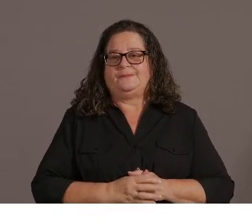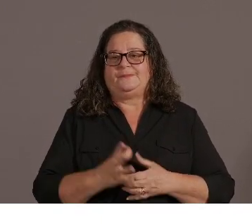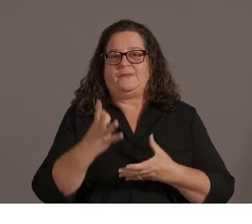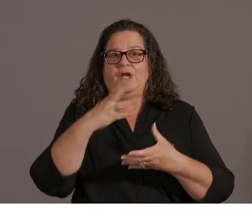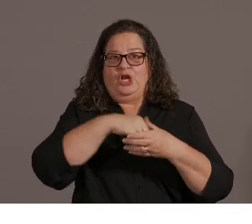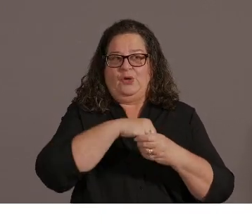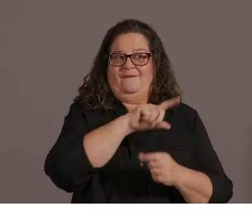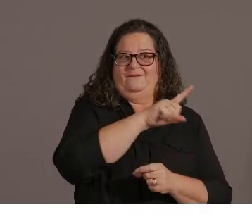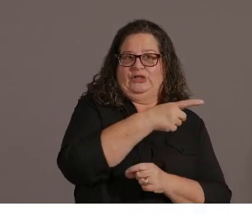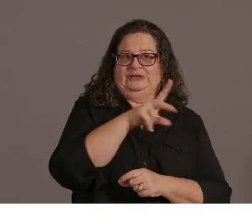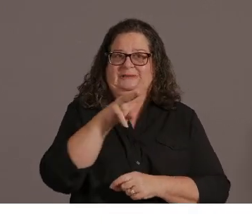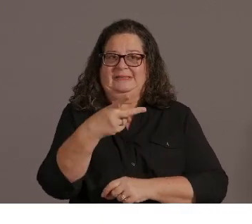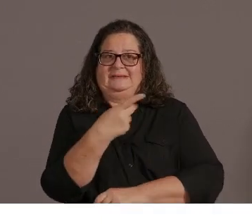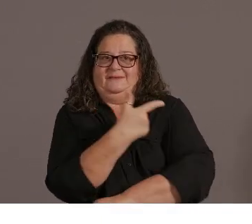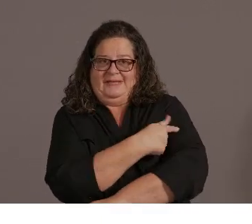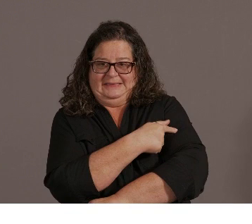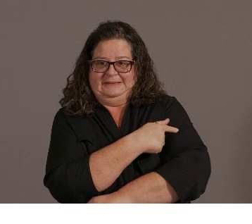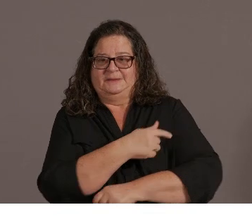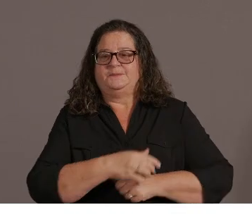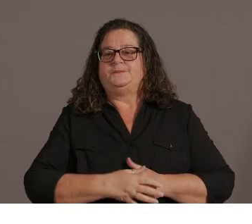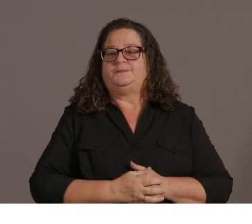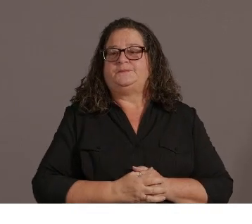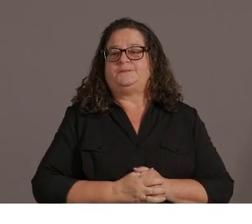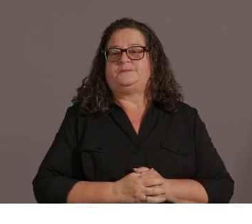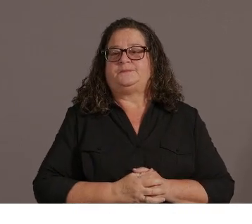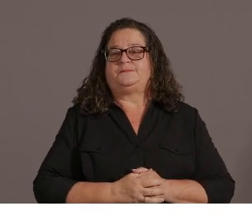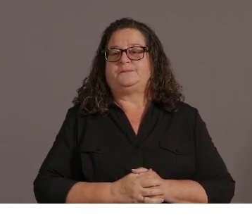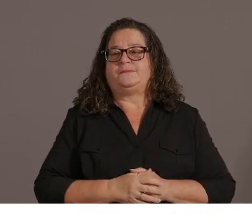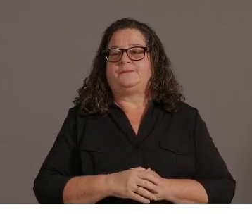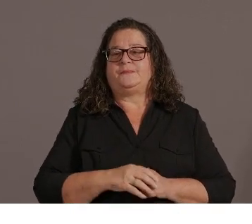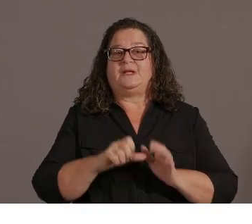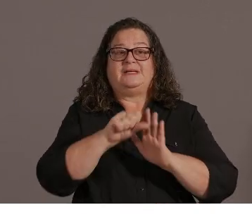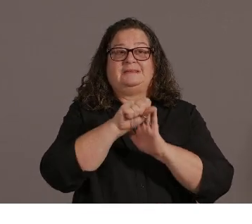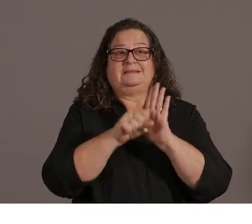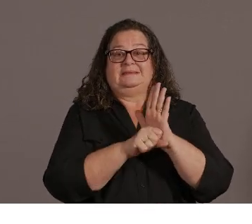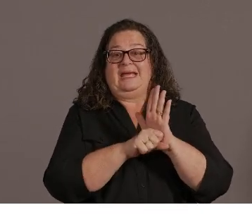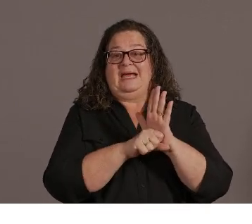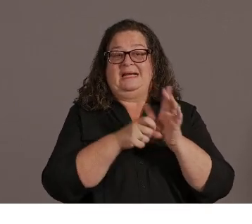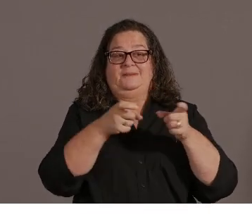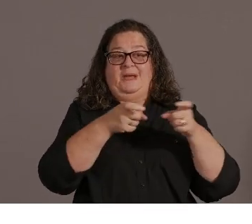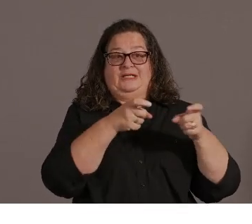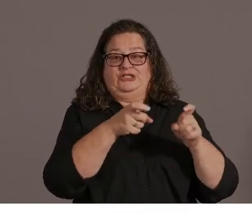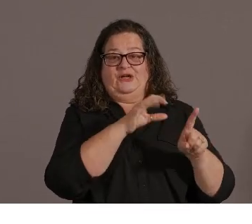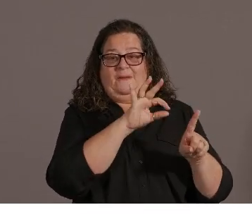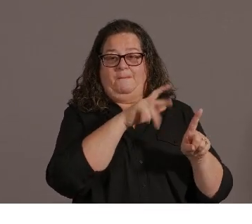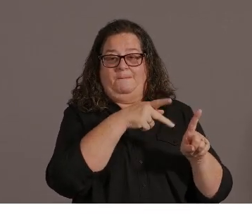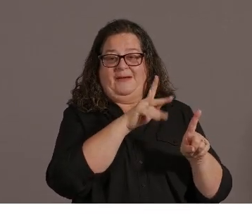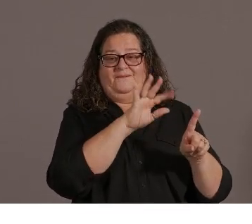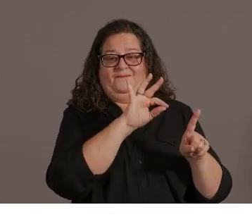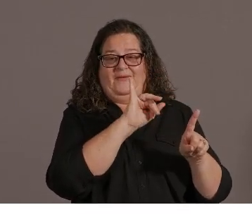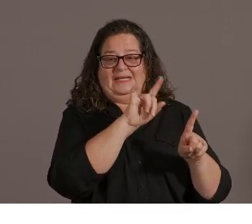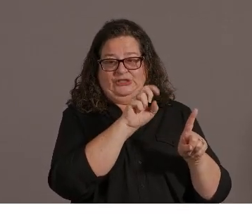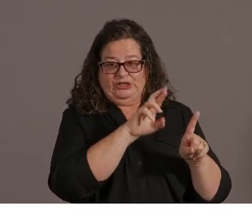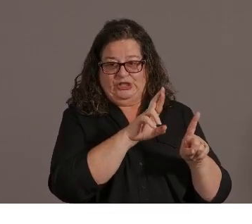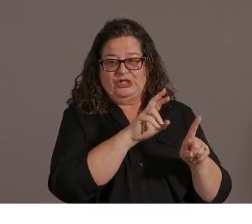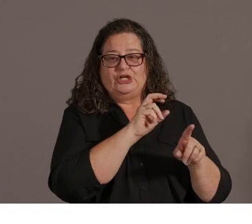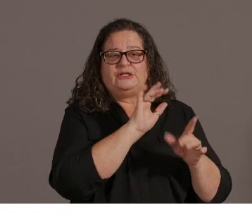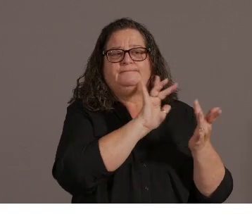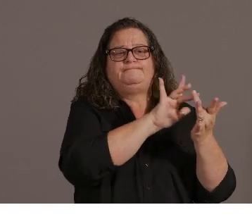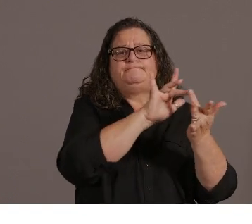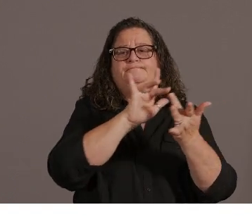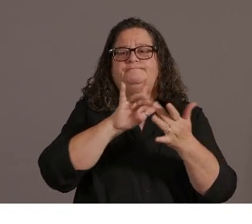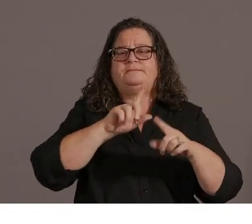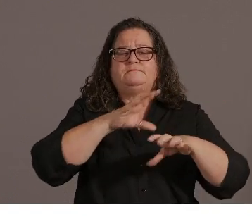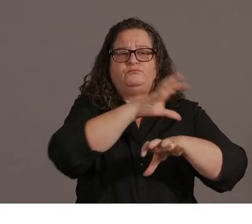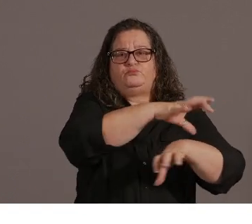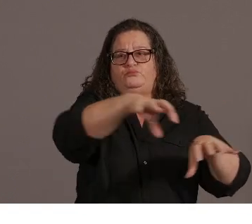and the state manages the Pfizer vaccine and works with all of our pods to ensure that appointments are covered as well as that they have the